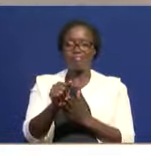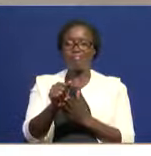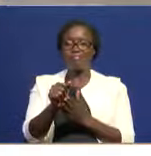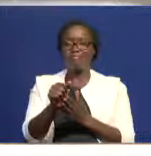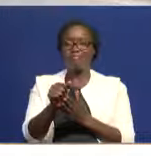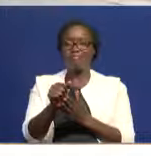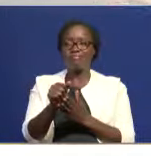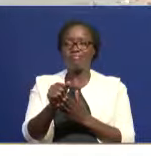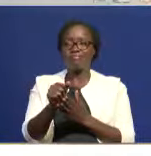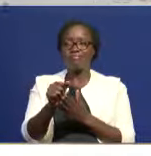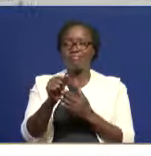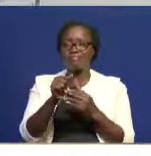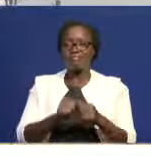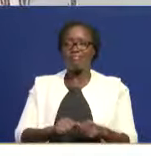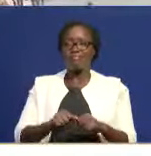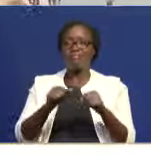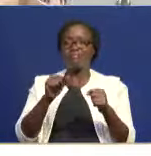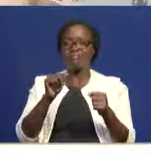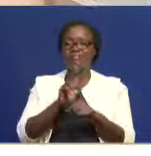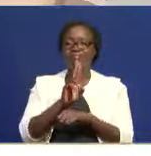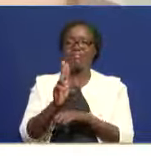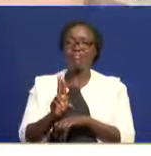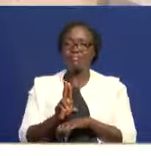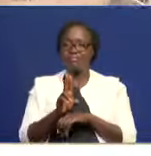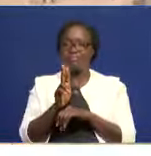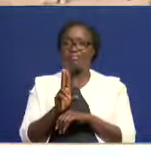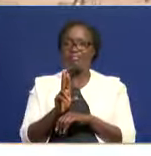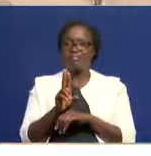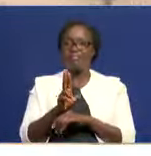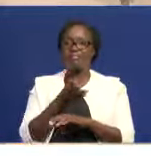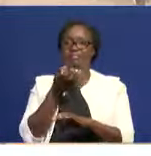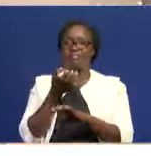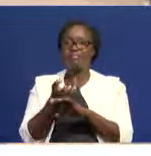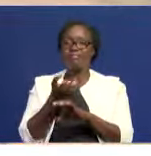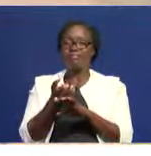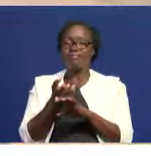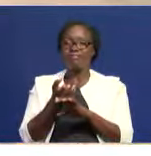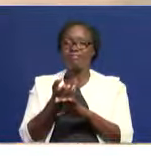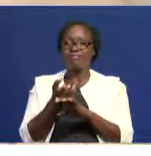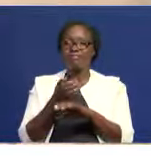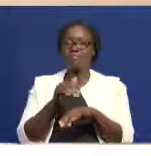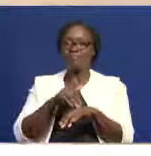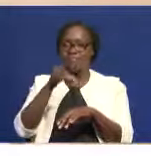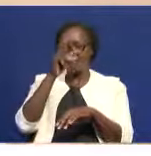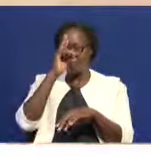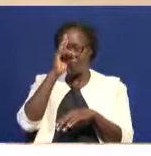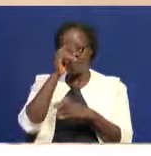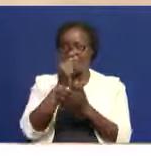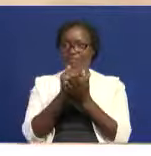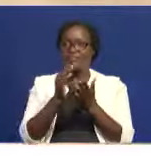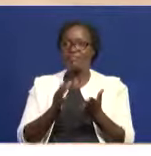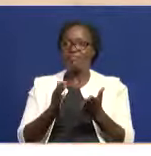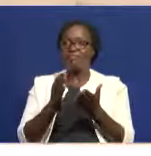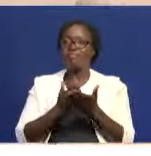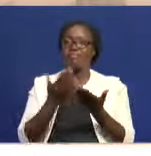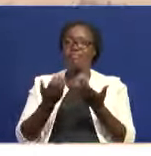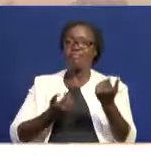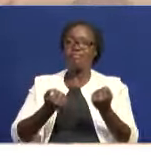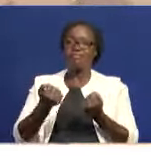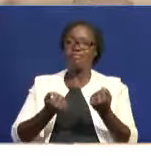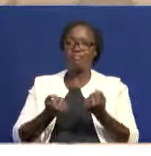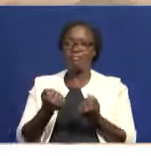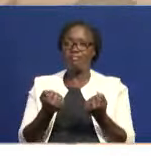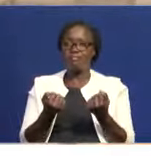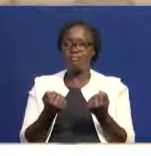been able to use stones. They are pelting stones at the police officers and some of the cars that are passing through the